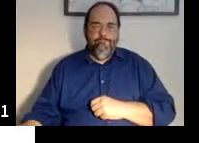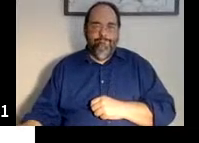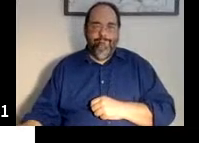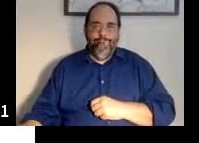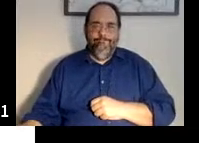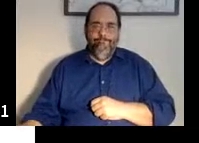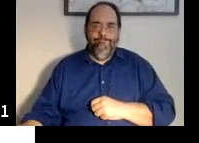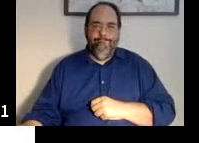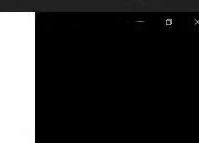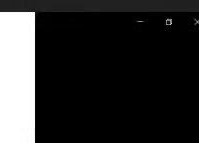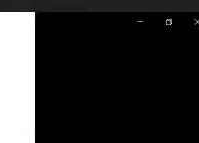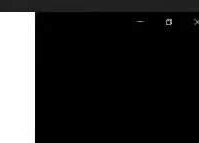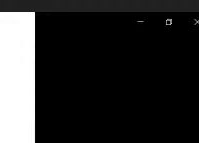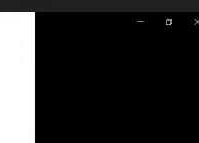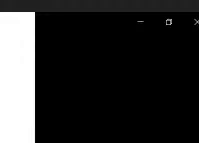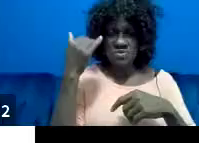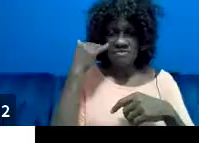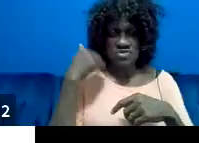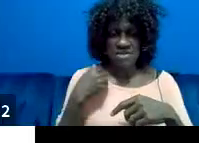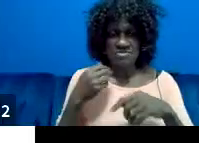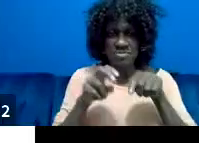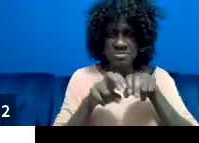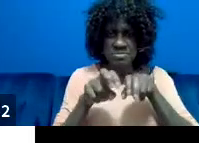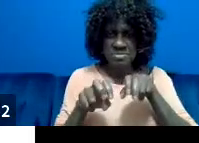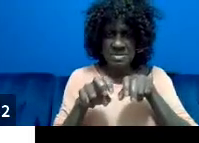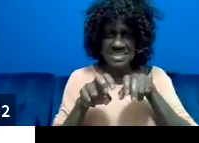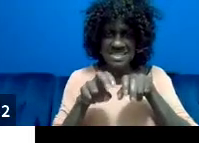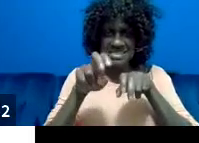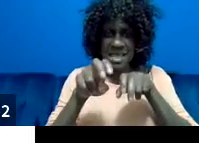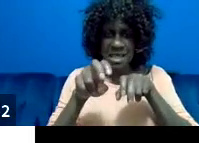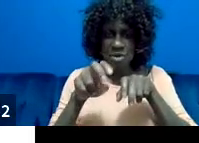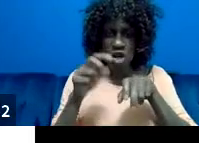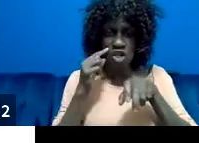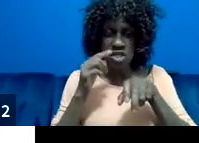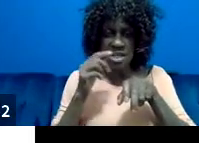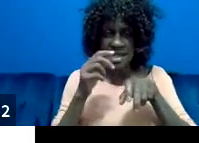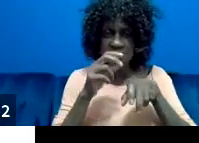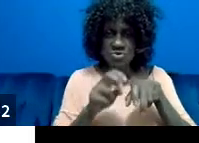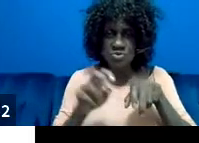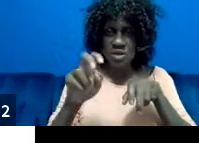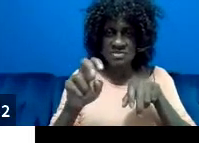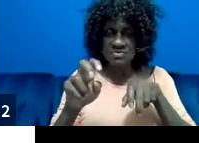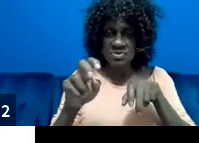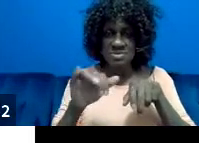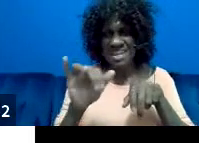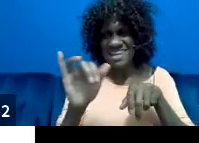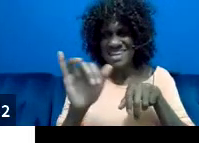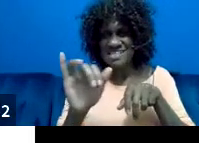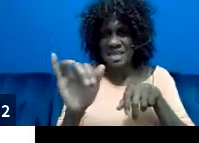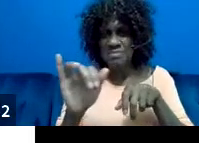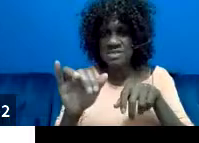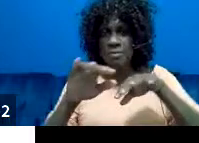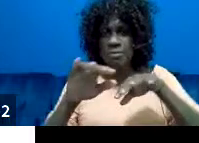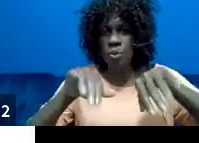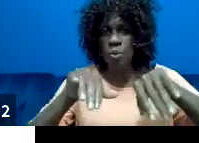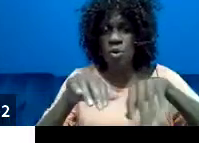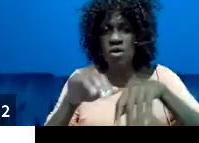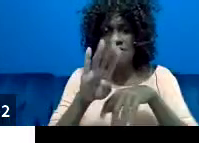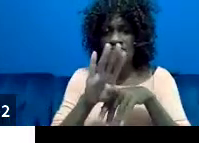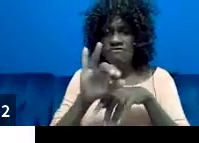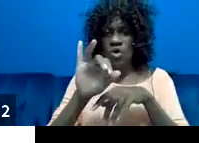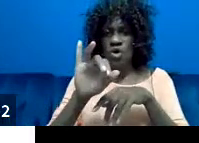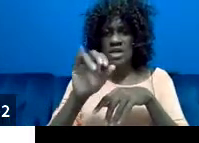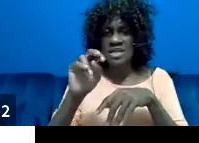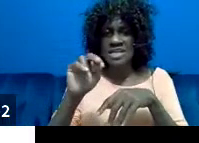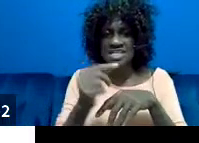but imagine if you had something besides the step that was similar to the transfer system that's in a pool or something where it's 4 inches above the